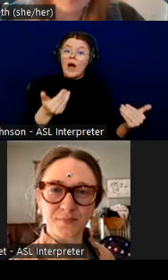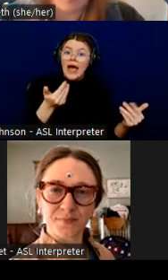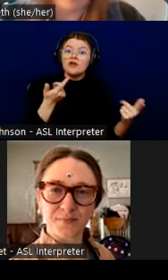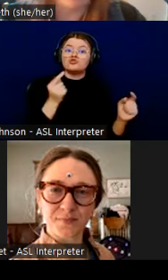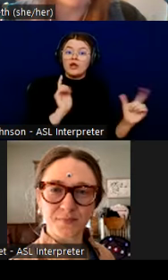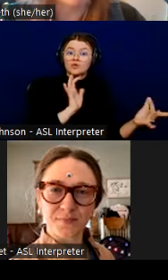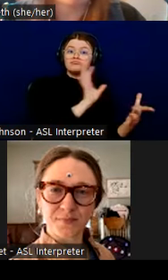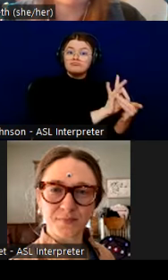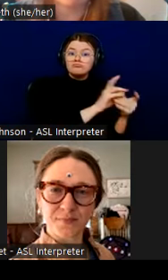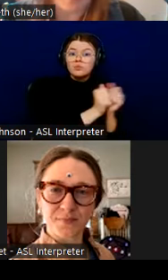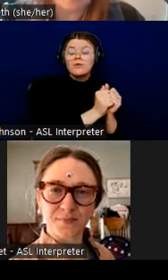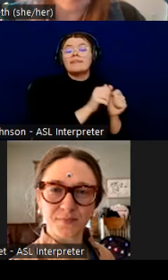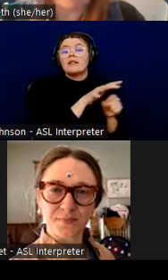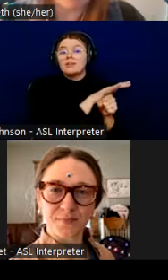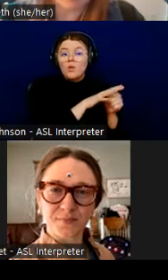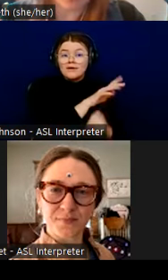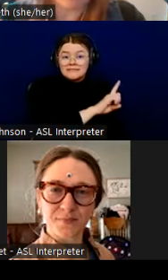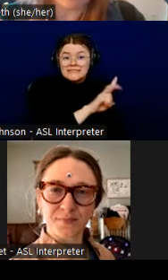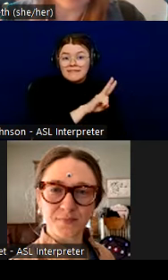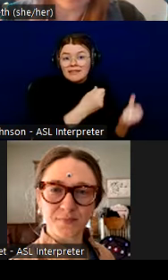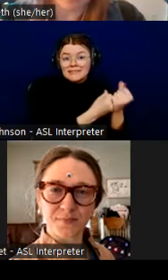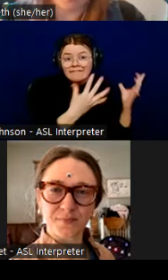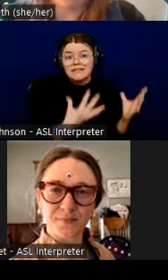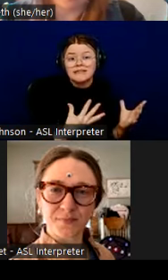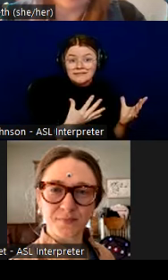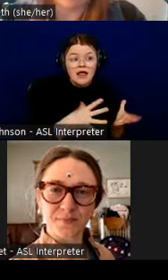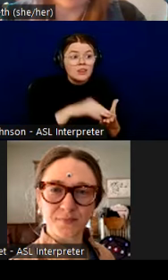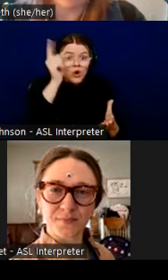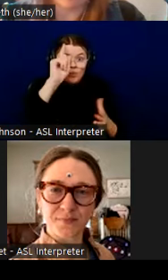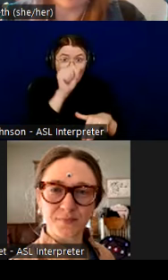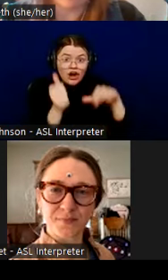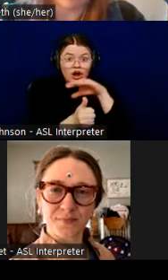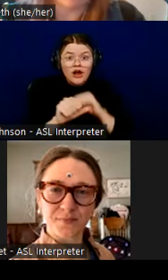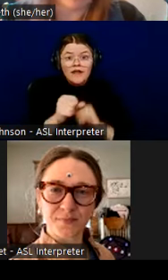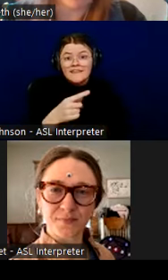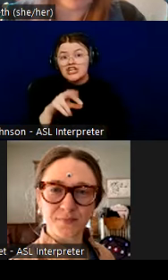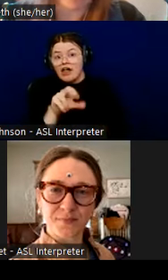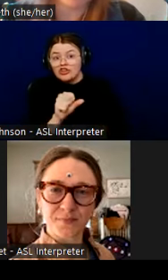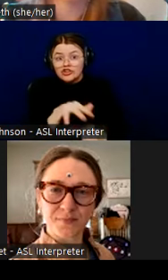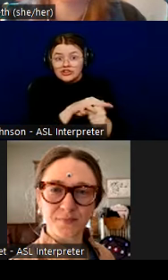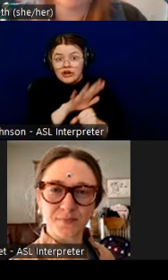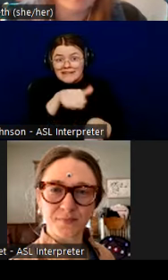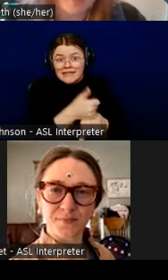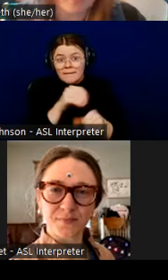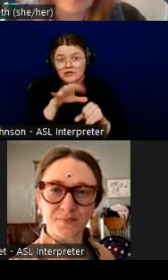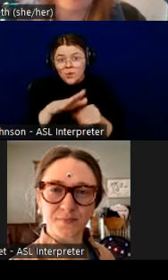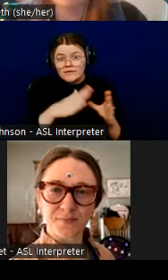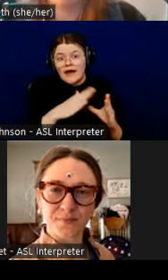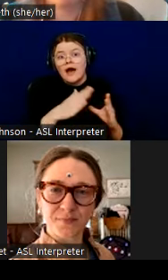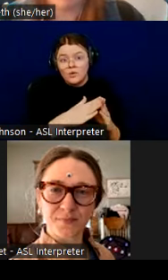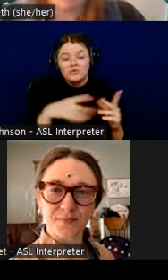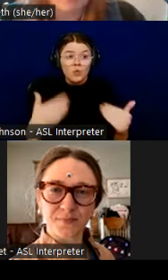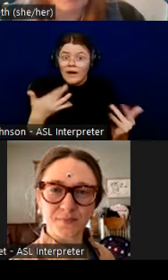area. Find out where the shelters are and where the legal services for survivors are, and contact